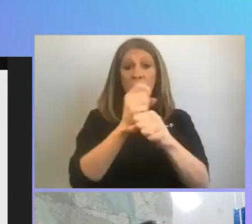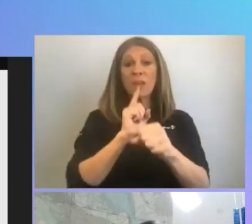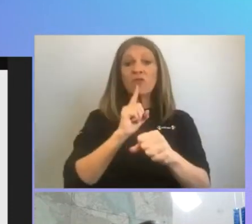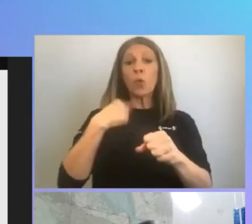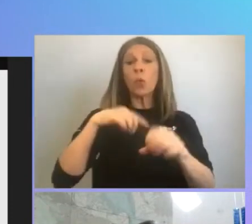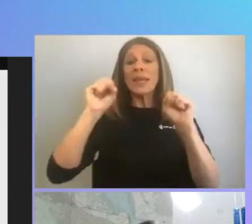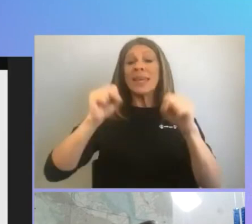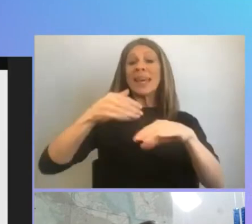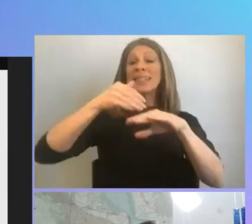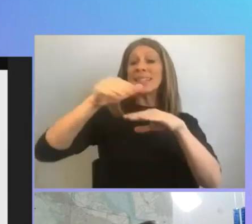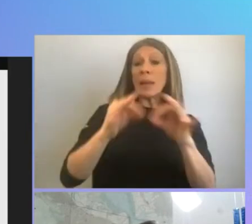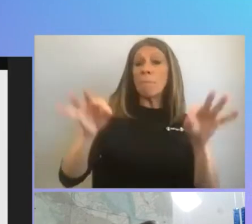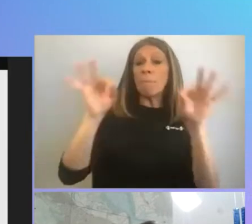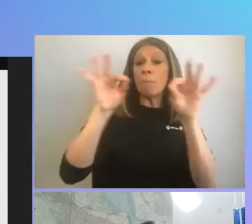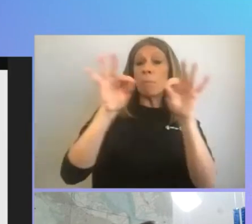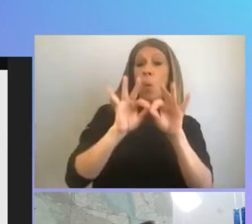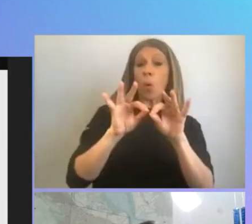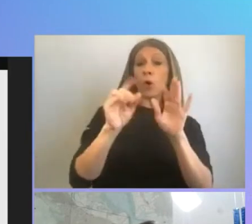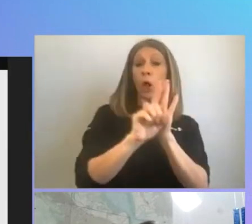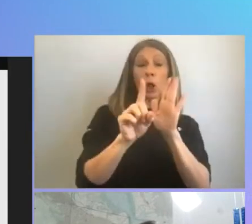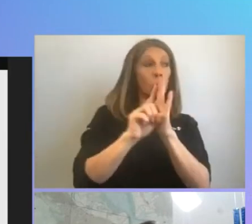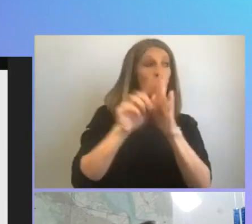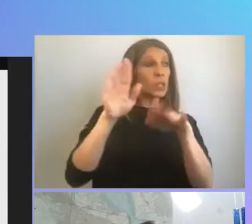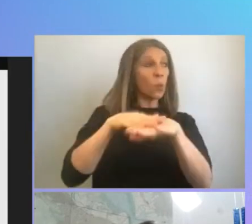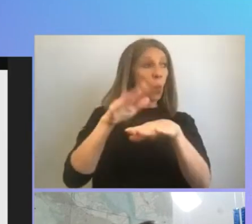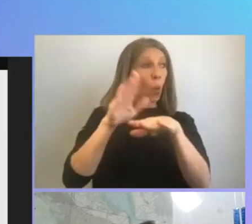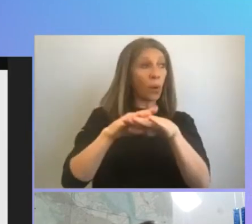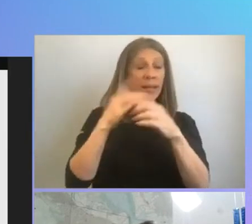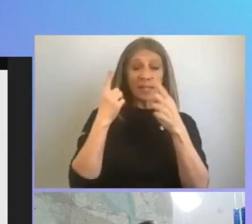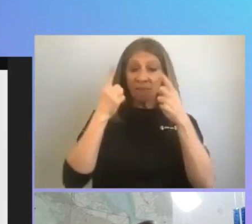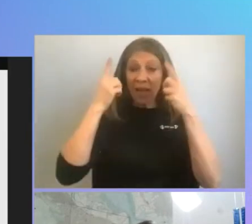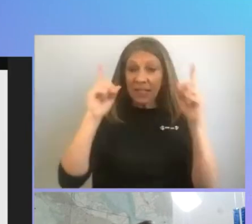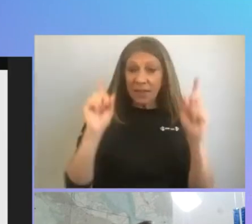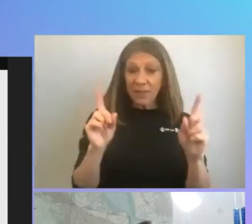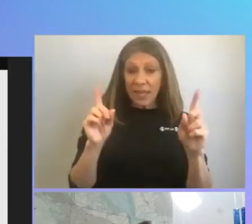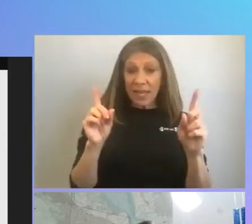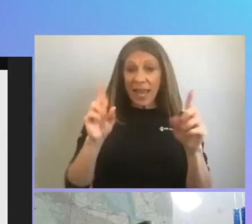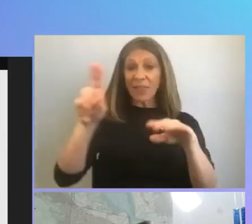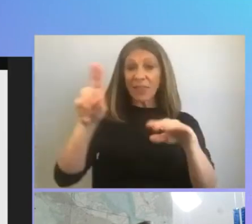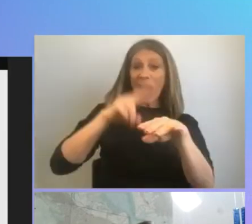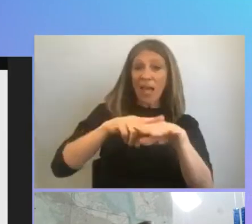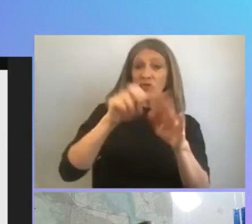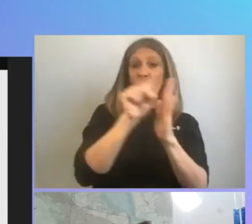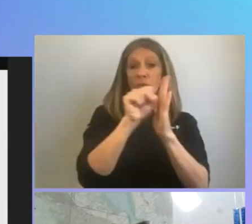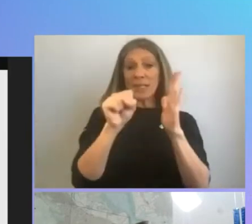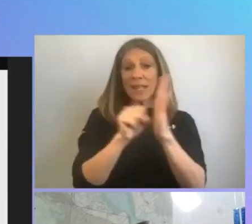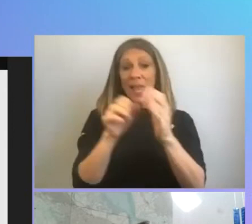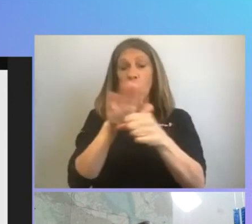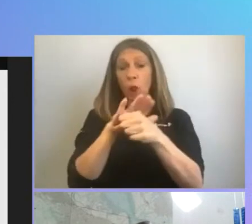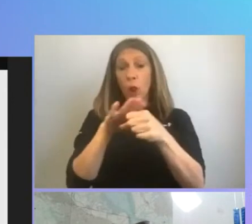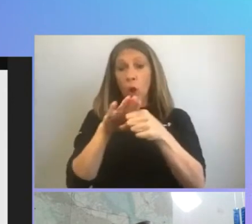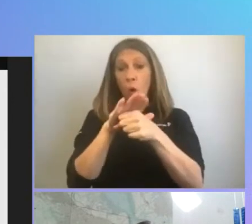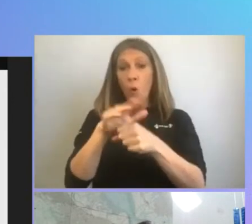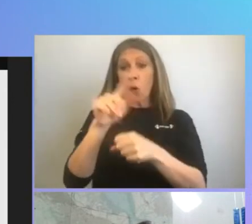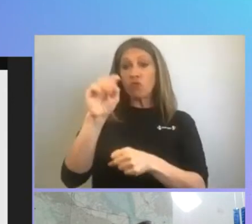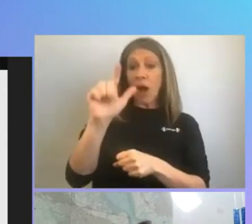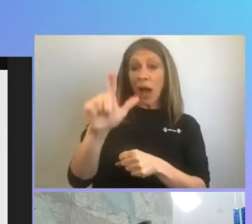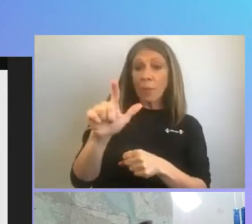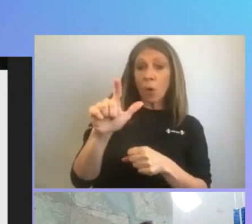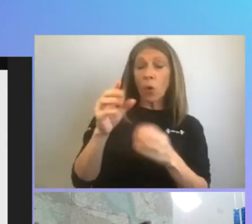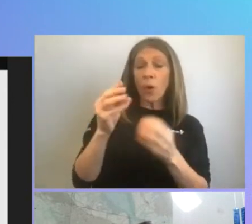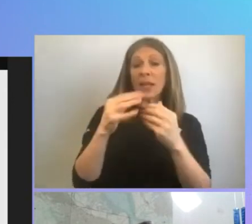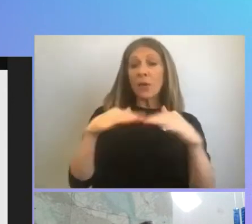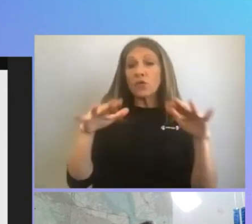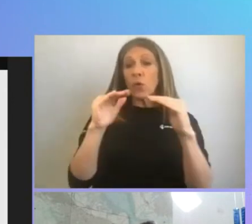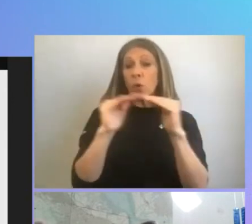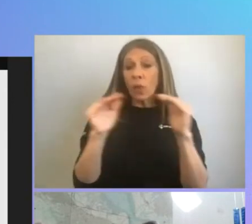send important alerts and warnings effectively at the national, state, local, tribal, and territorial